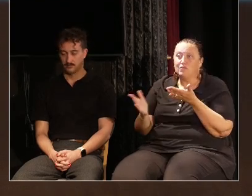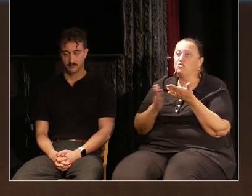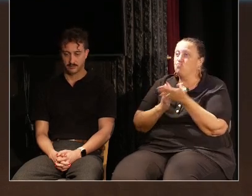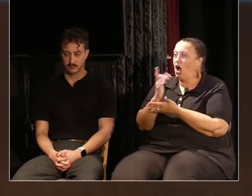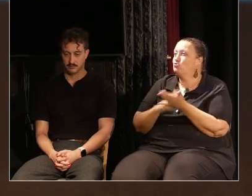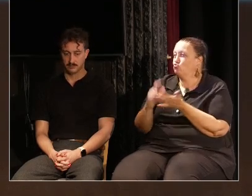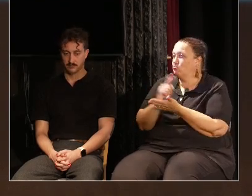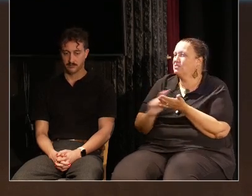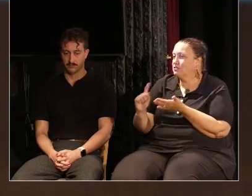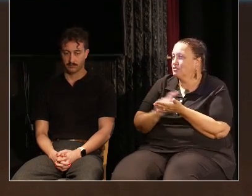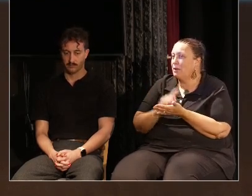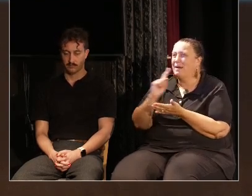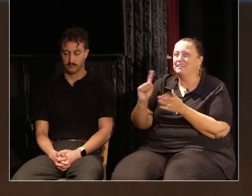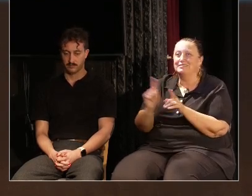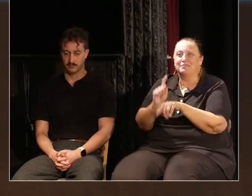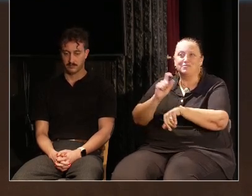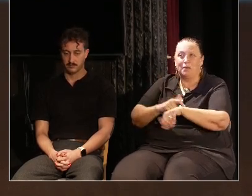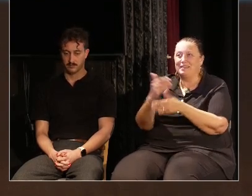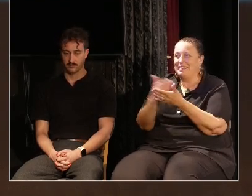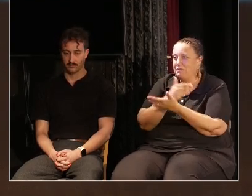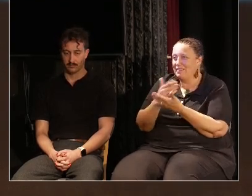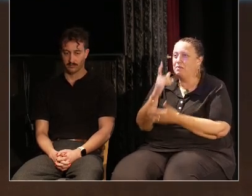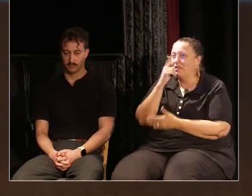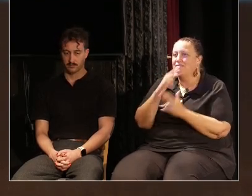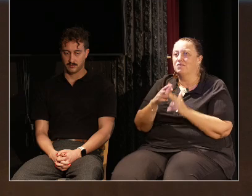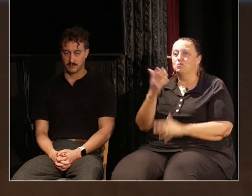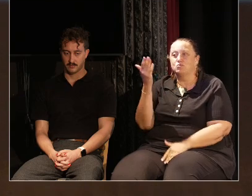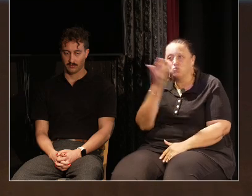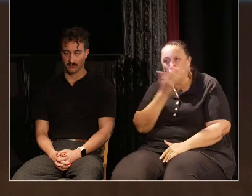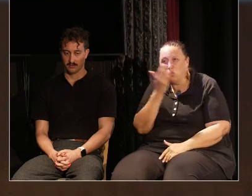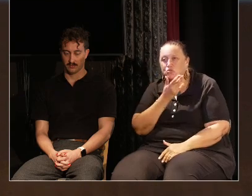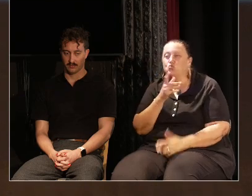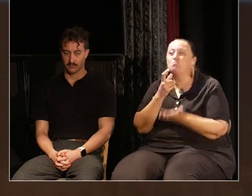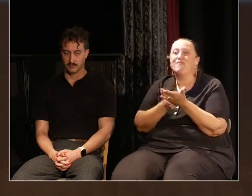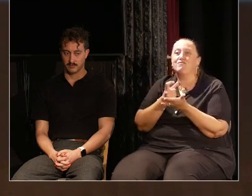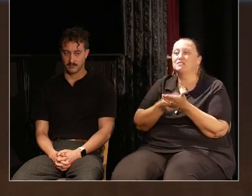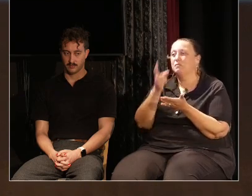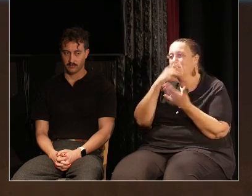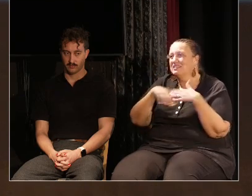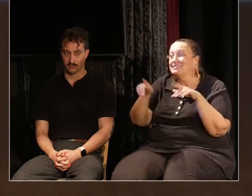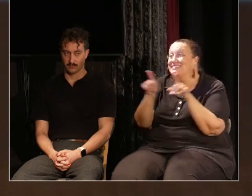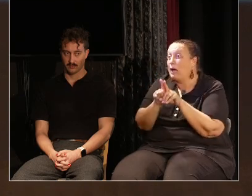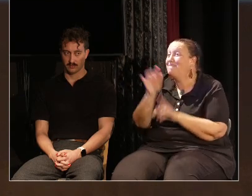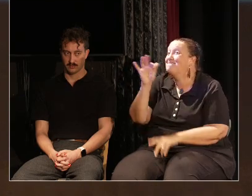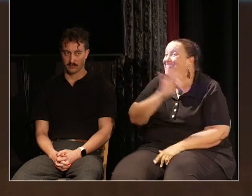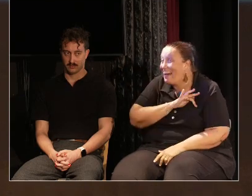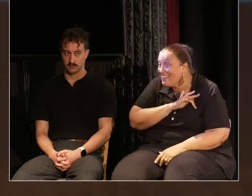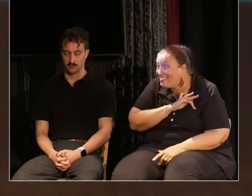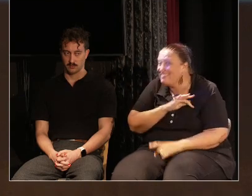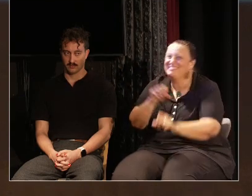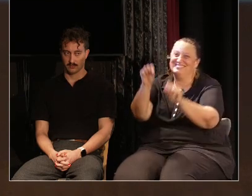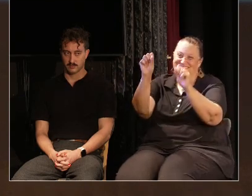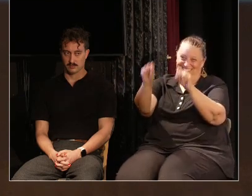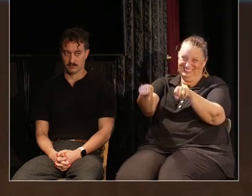discriminate, but while keeping the ability for schools and institutions to preference people of the same faith in their hiring processes. I think that's a perfectly reasonable